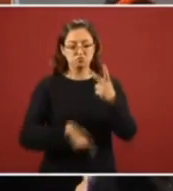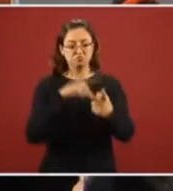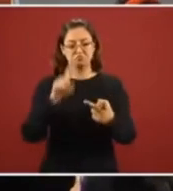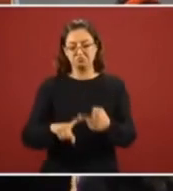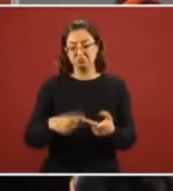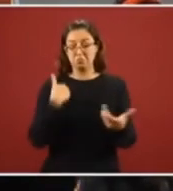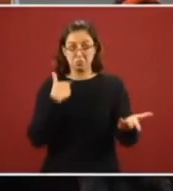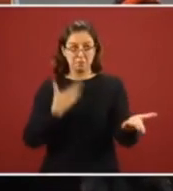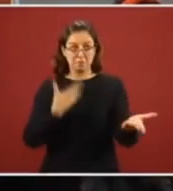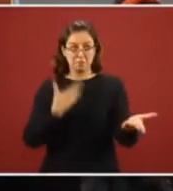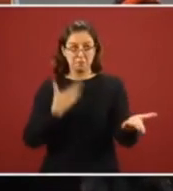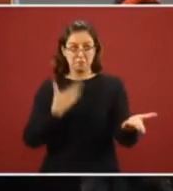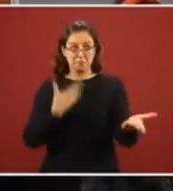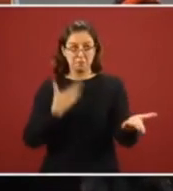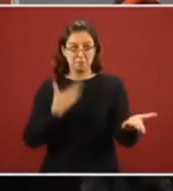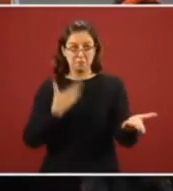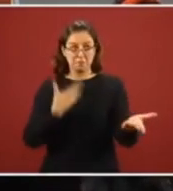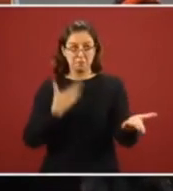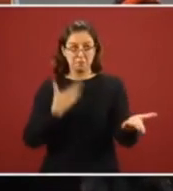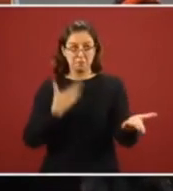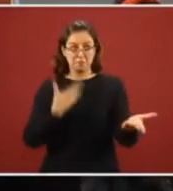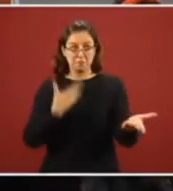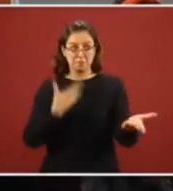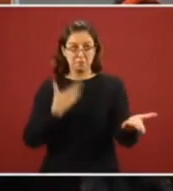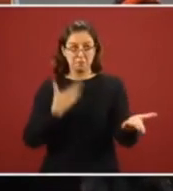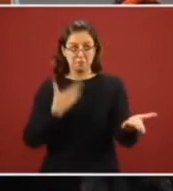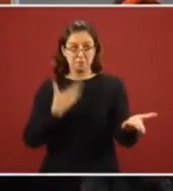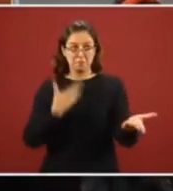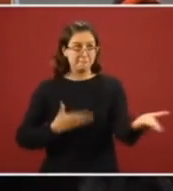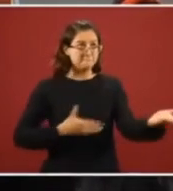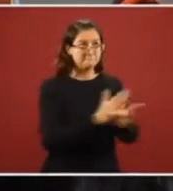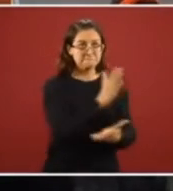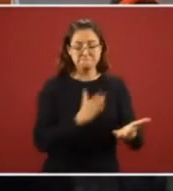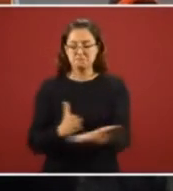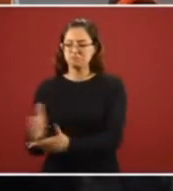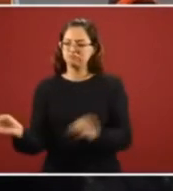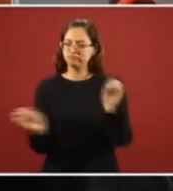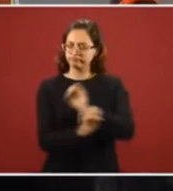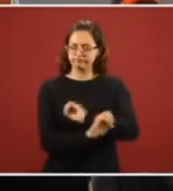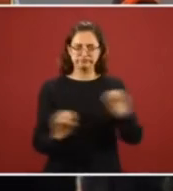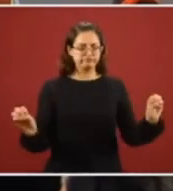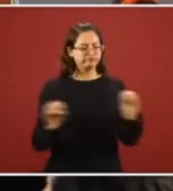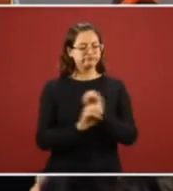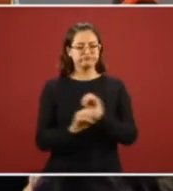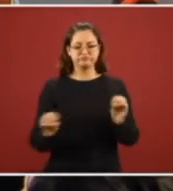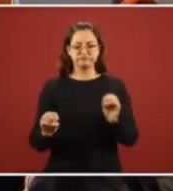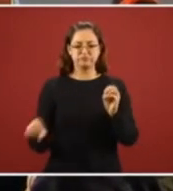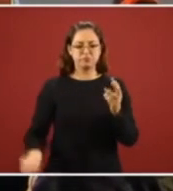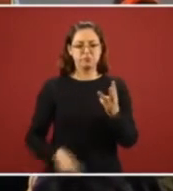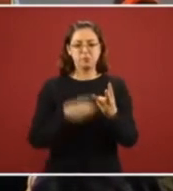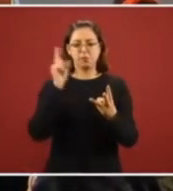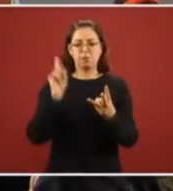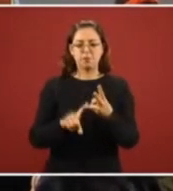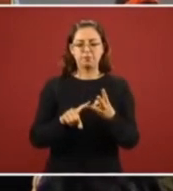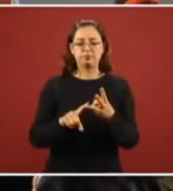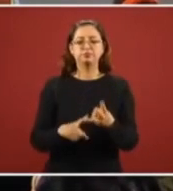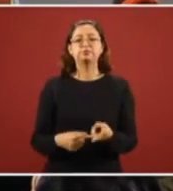-intervention that of non-intervention the